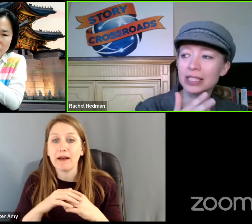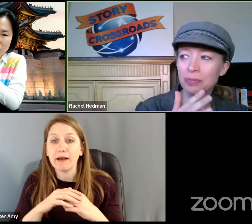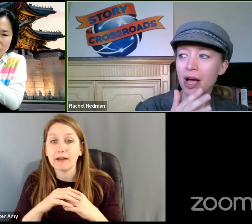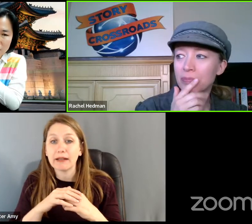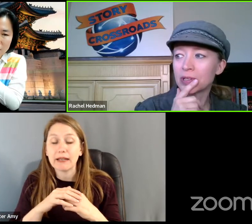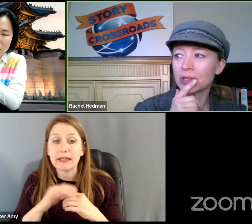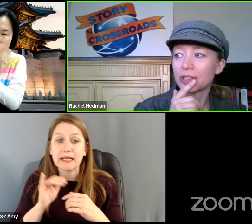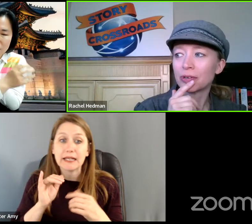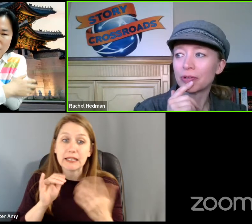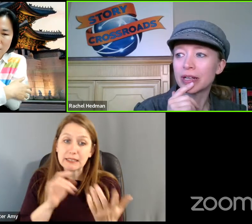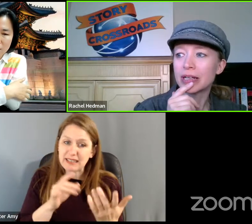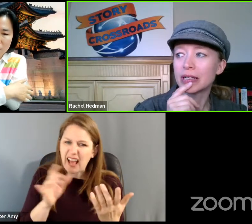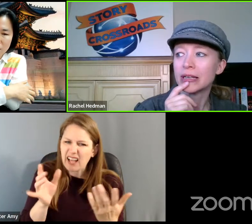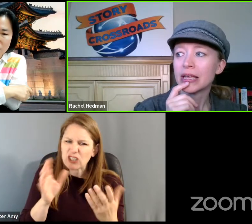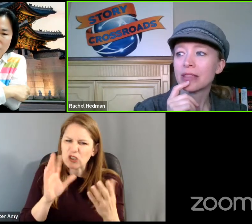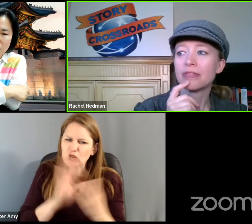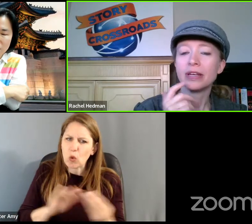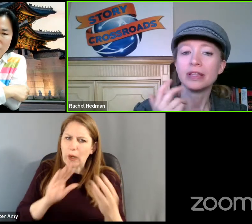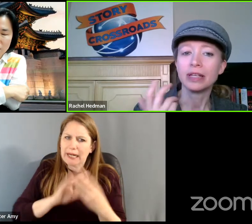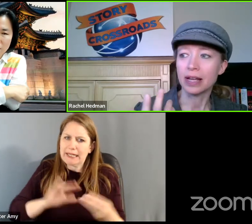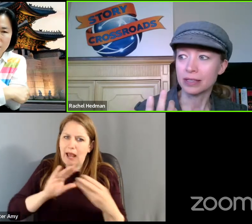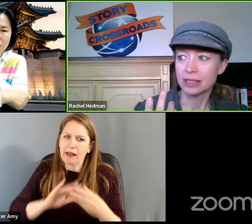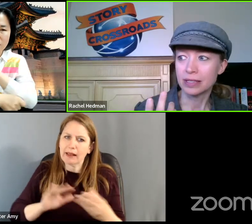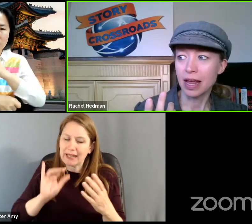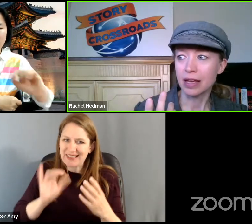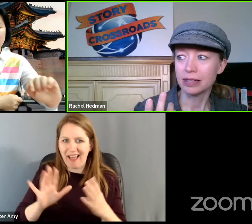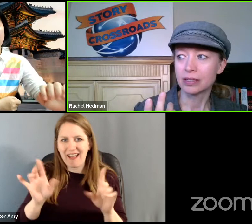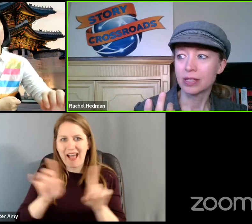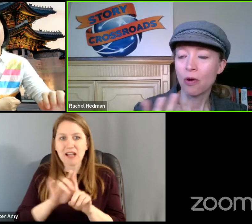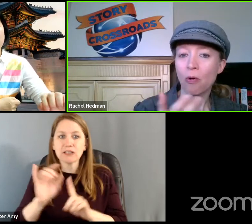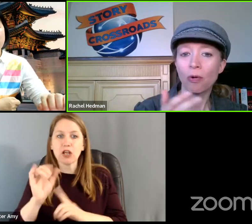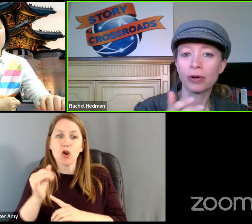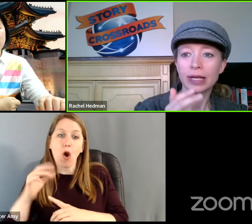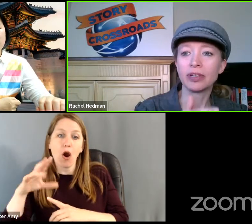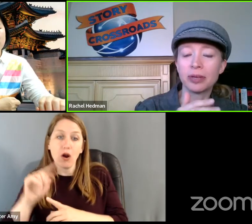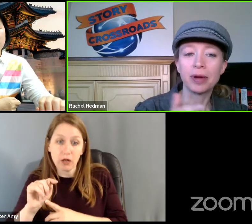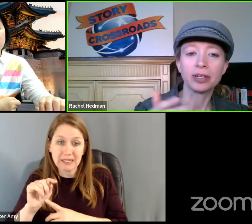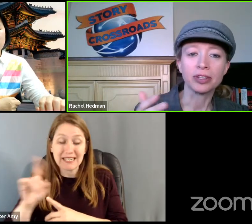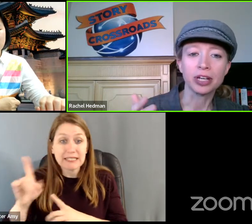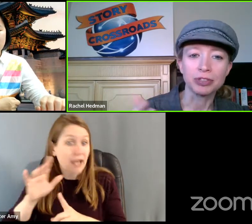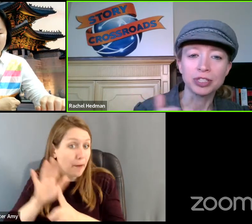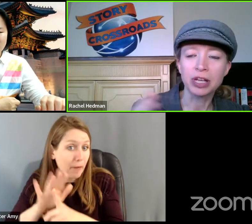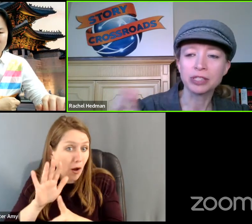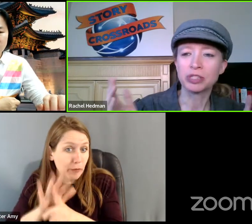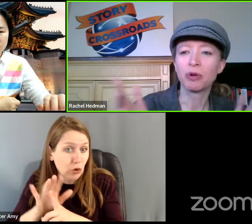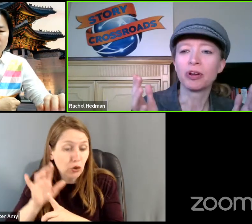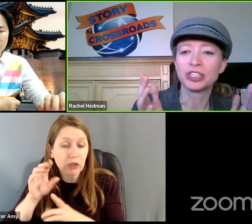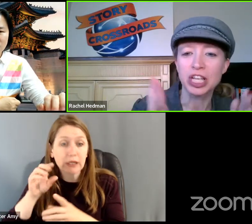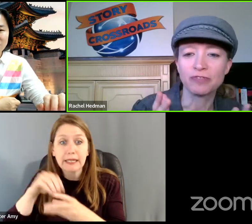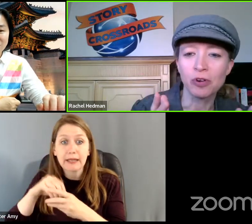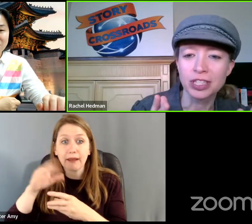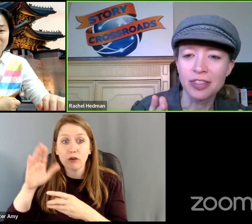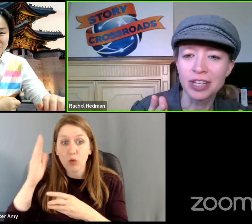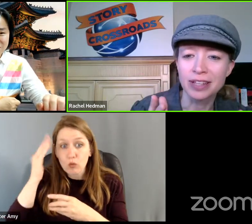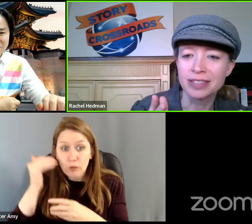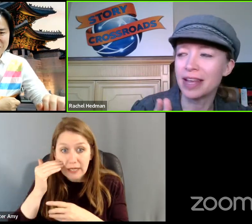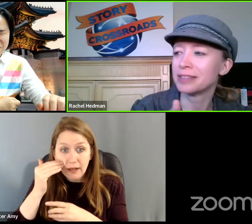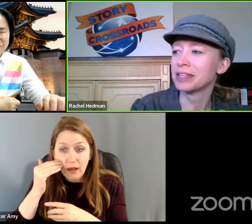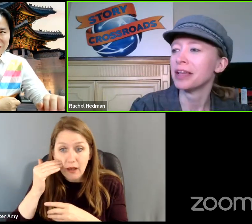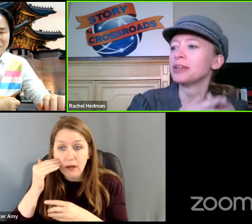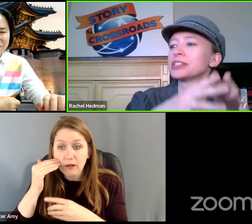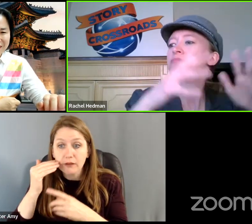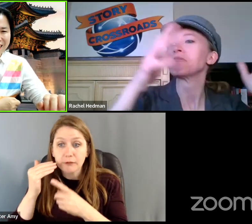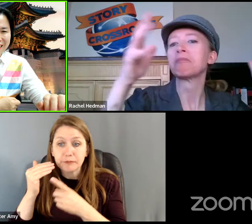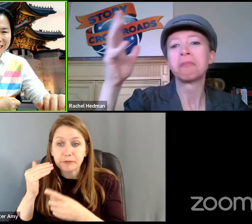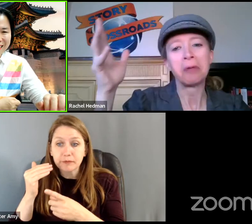or less popular in Korea than in the United States, or even compared to other countries? So because we don't want to just focus on the United